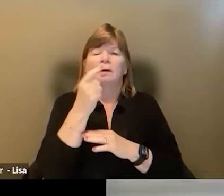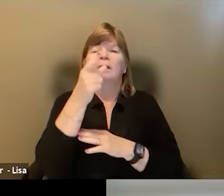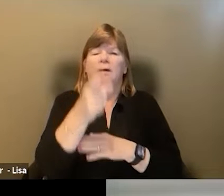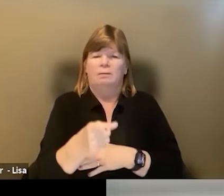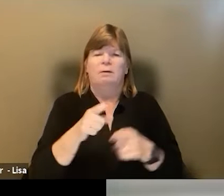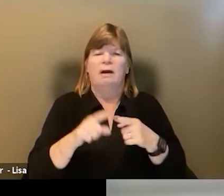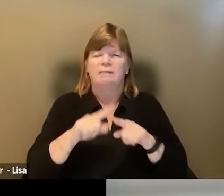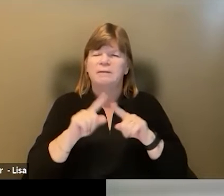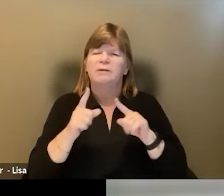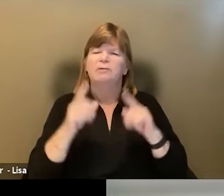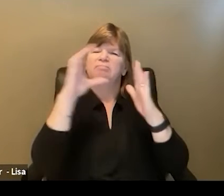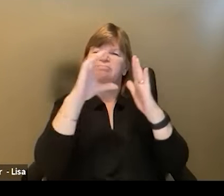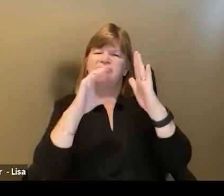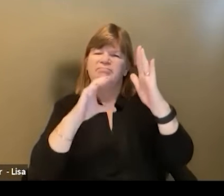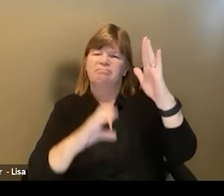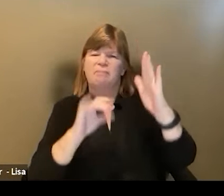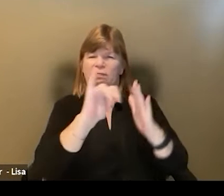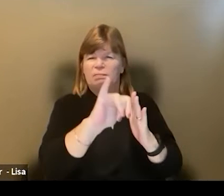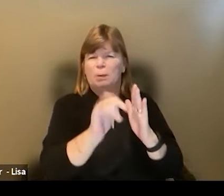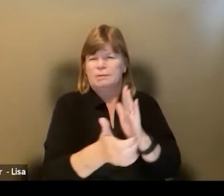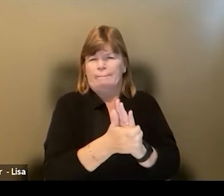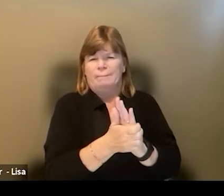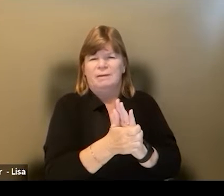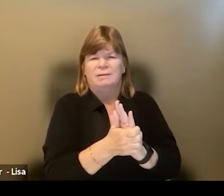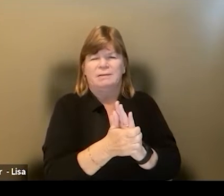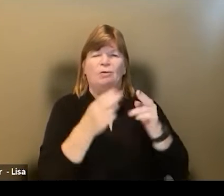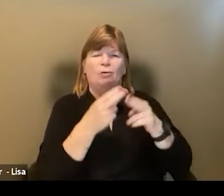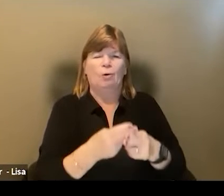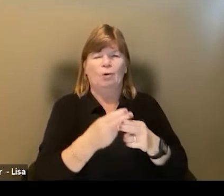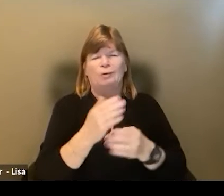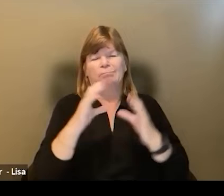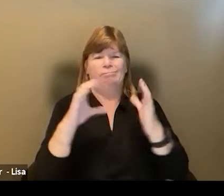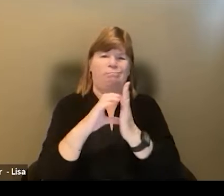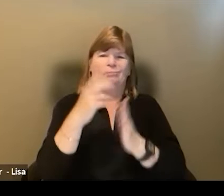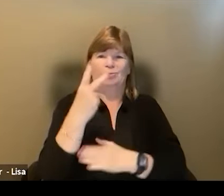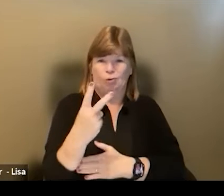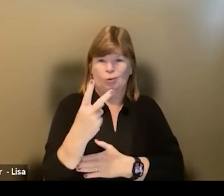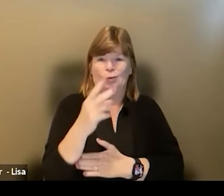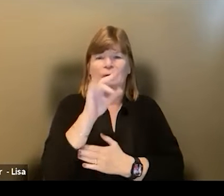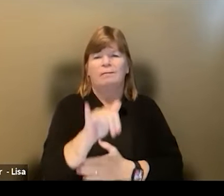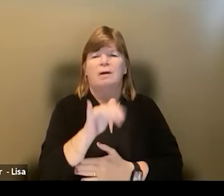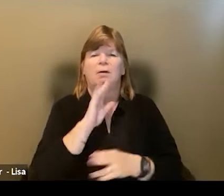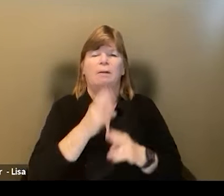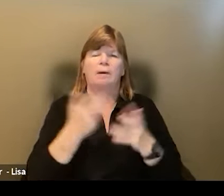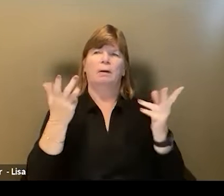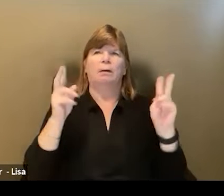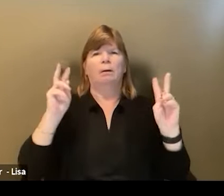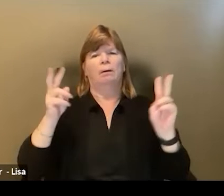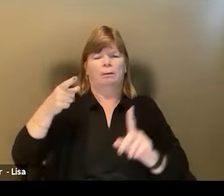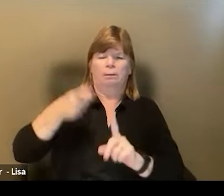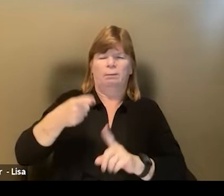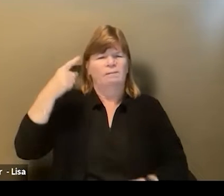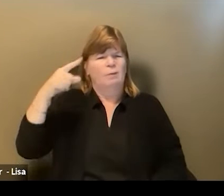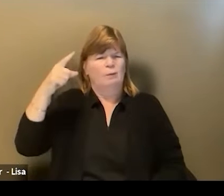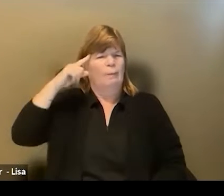introductory sections of those amendments called Section 2. And that is referred to as the purpose of amendment. So each